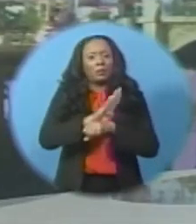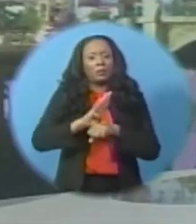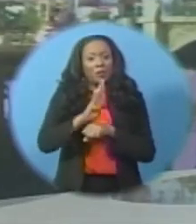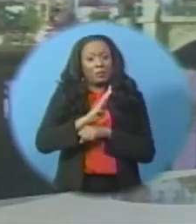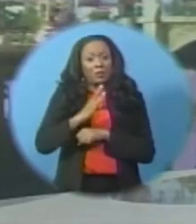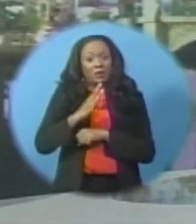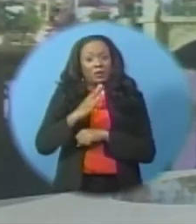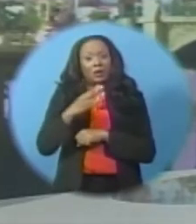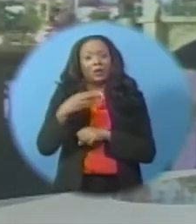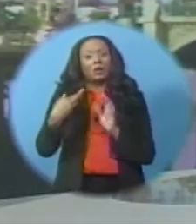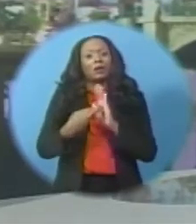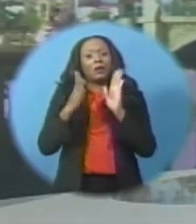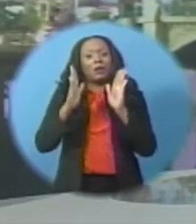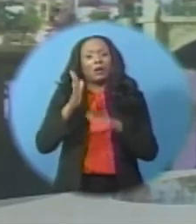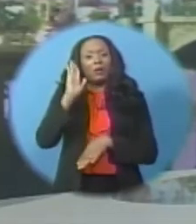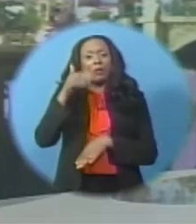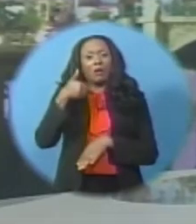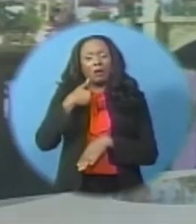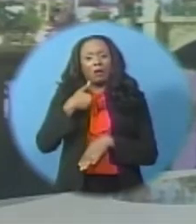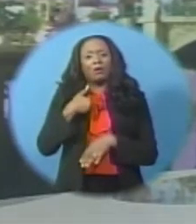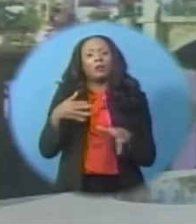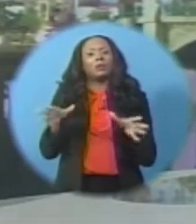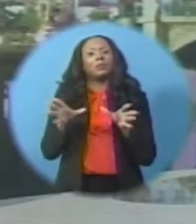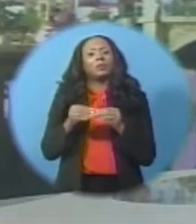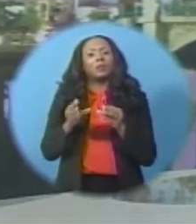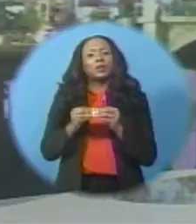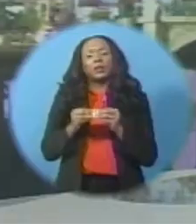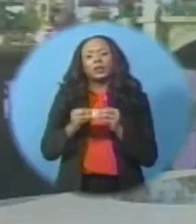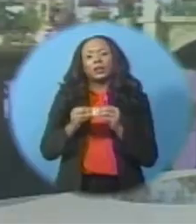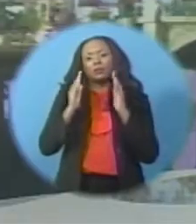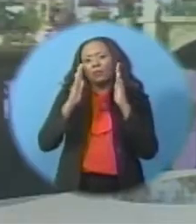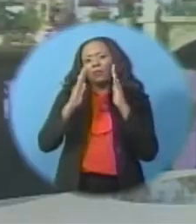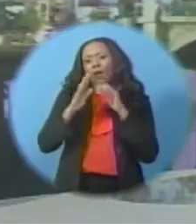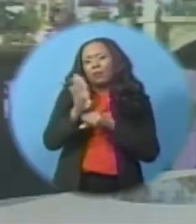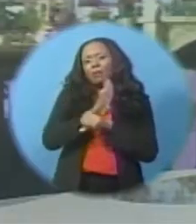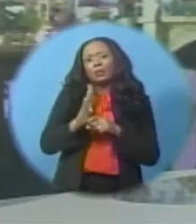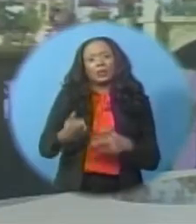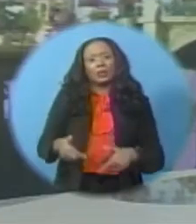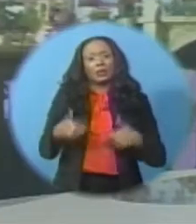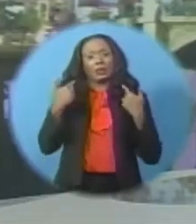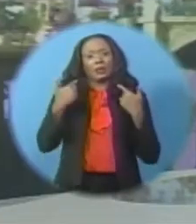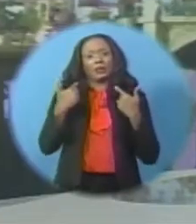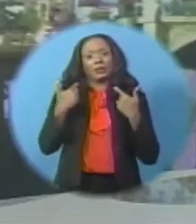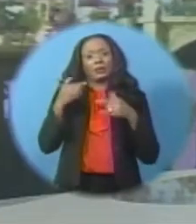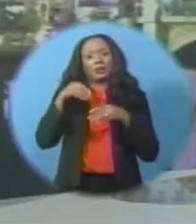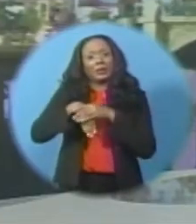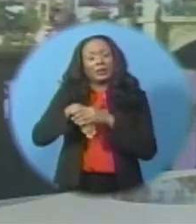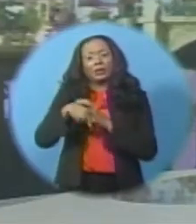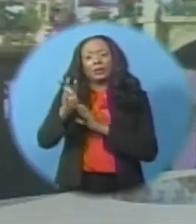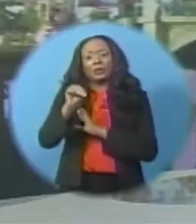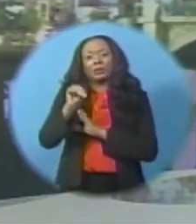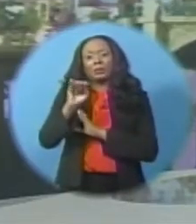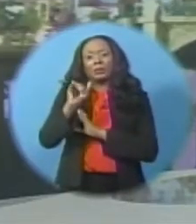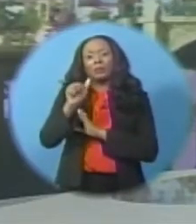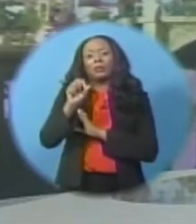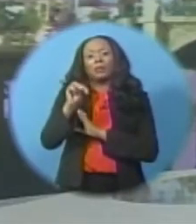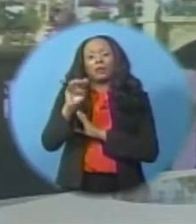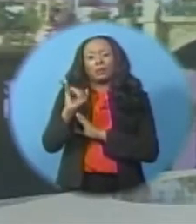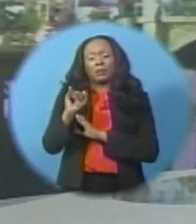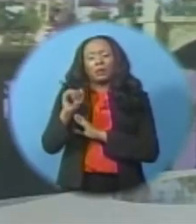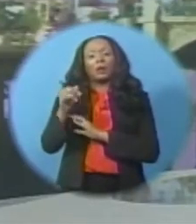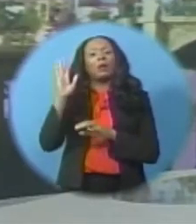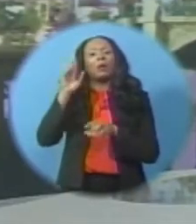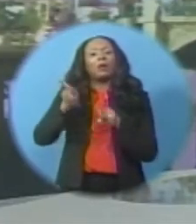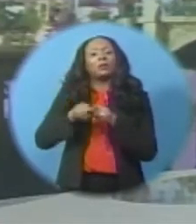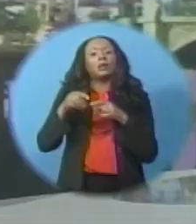host a town hall meeting geared at Barbadians living in Miami. And the delegation will also be hosting an event called the